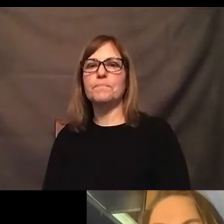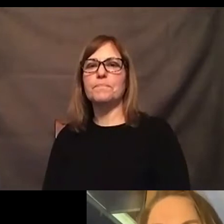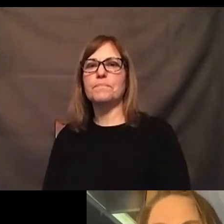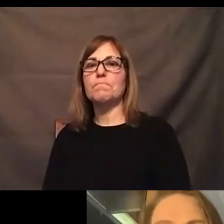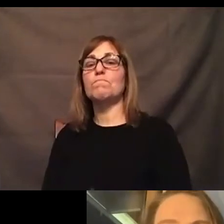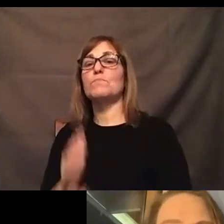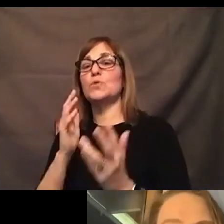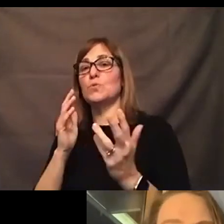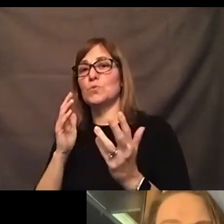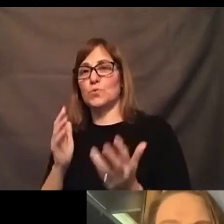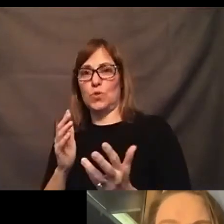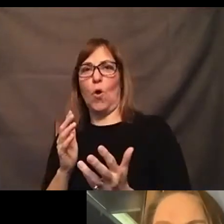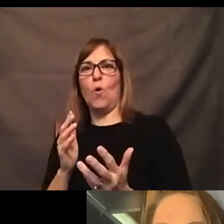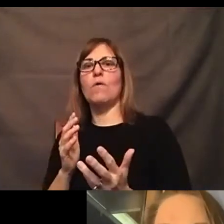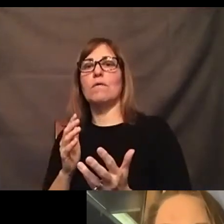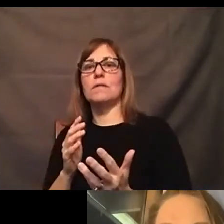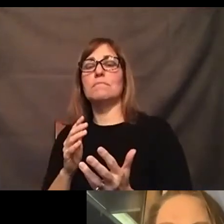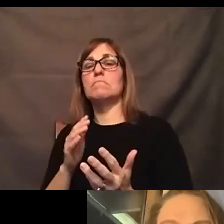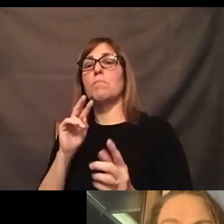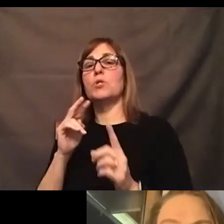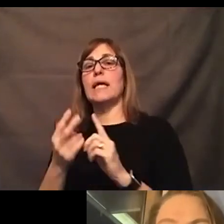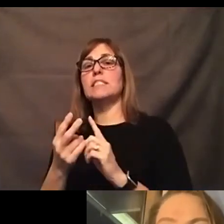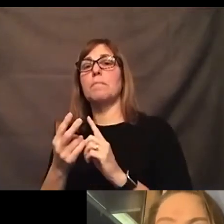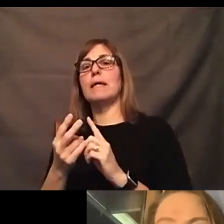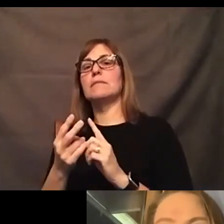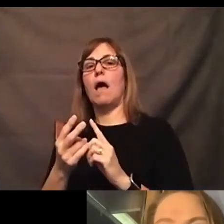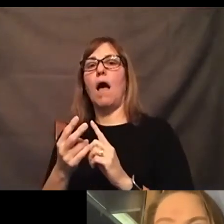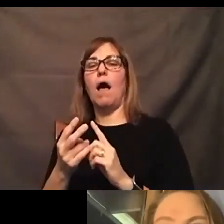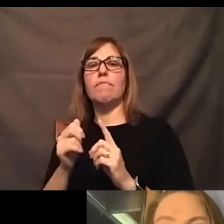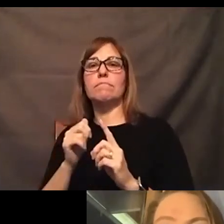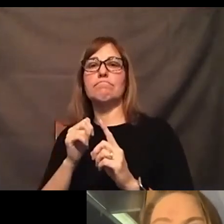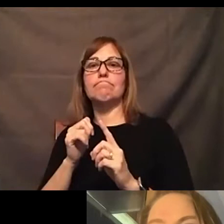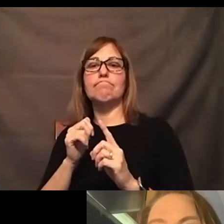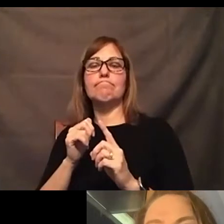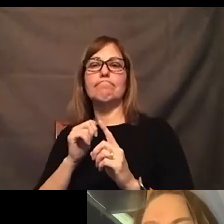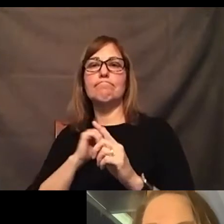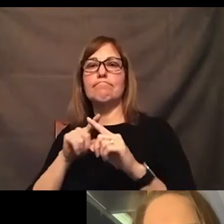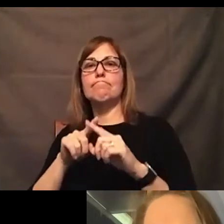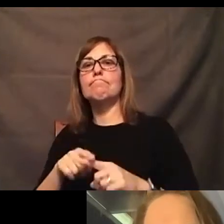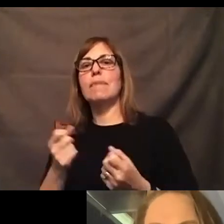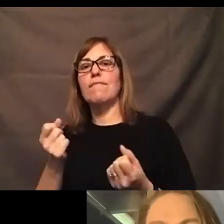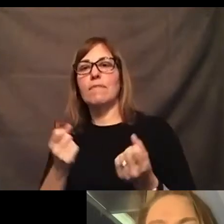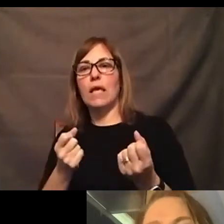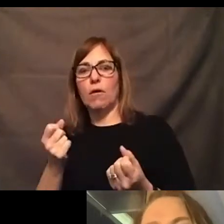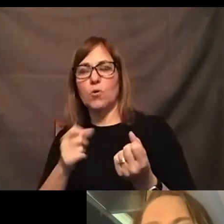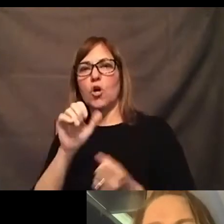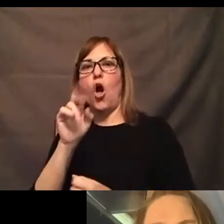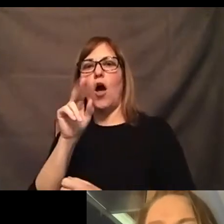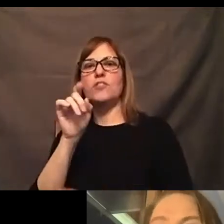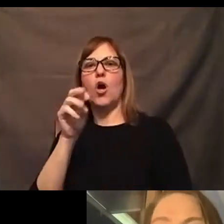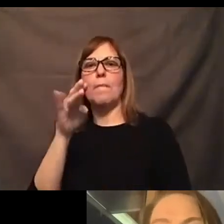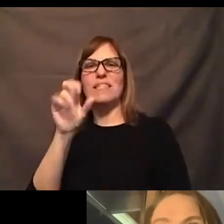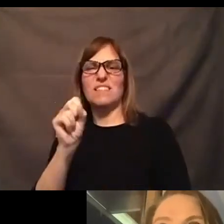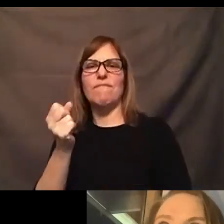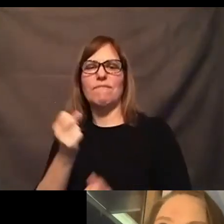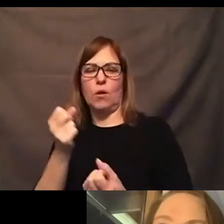So from a perspective of autonomous vehicles, they will open up the doors because for many people, because you